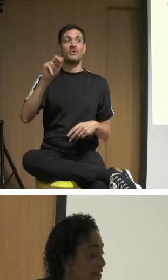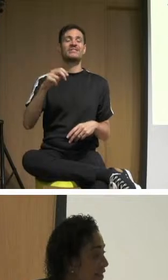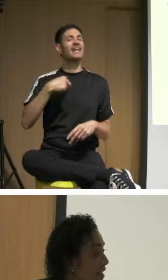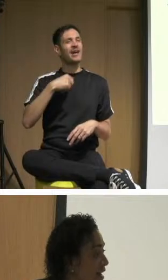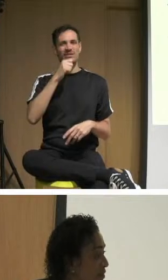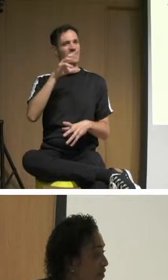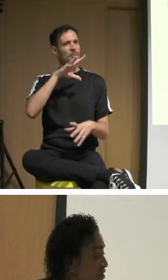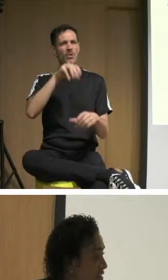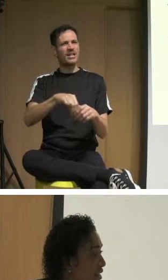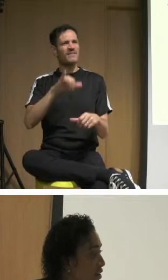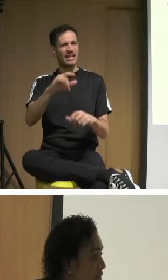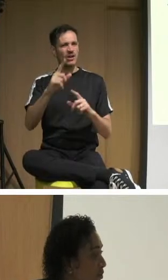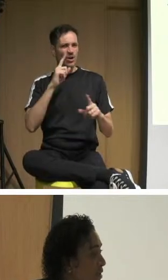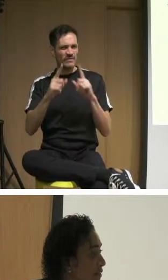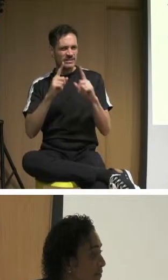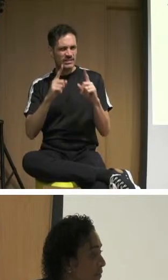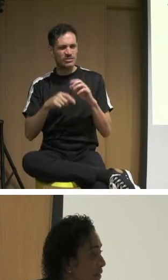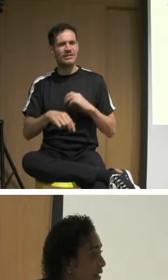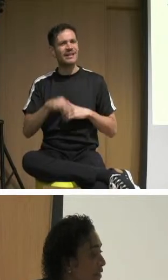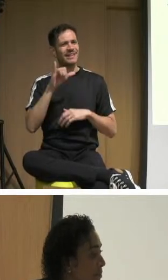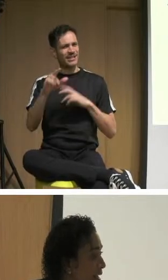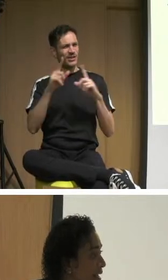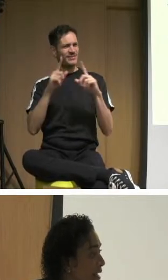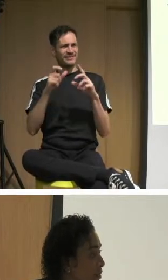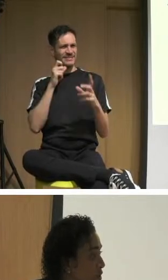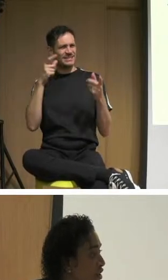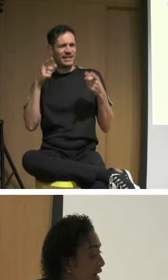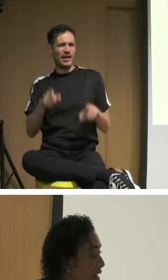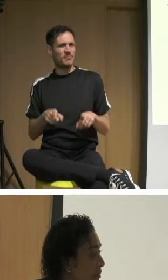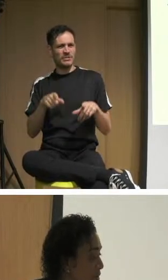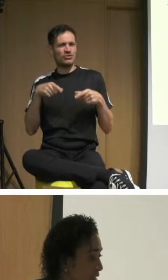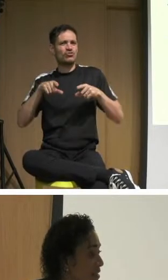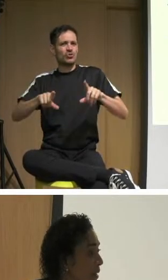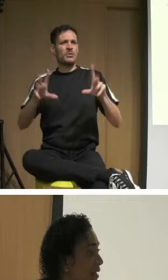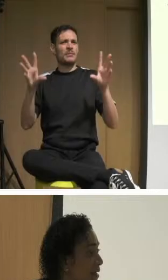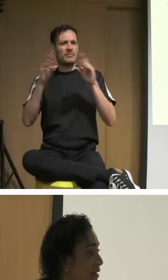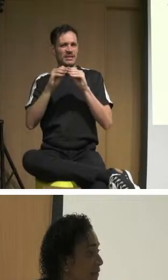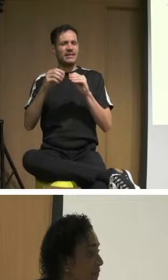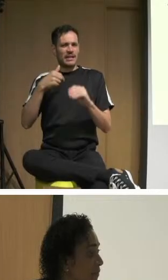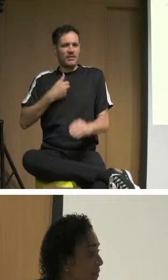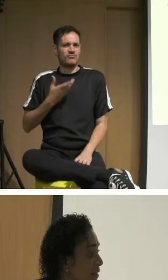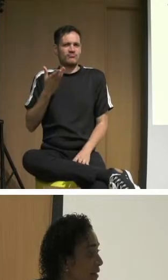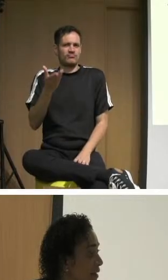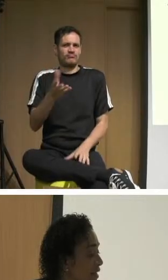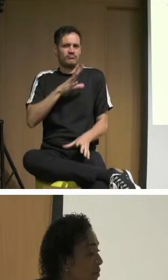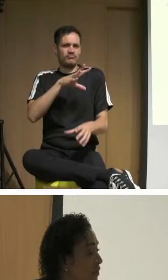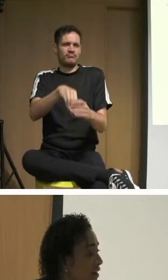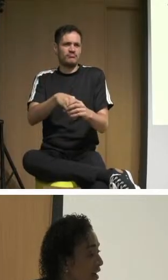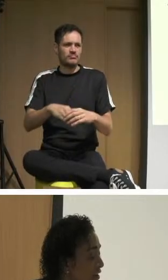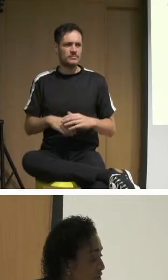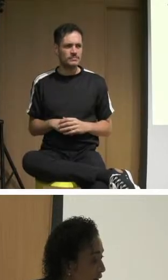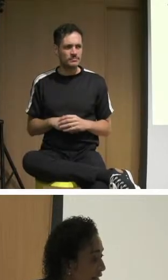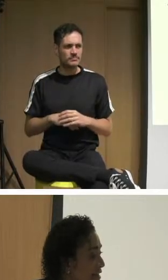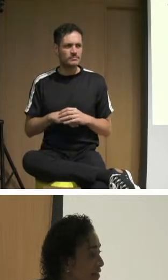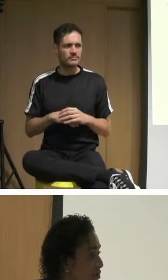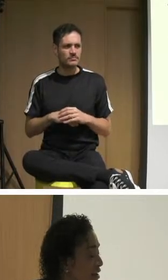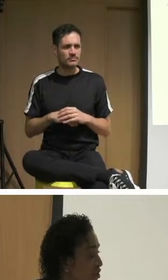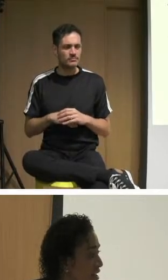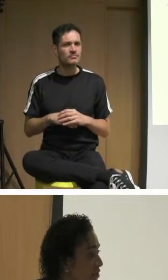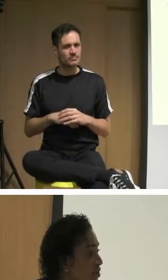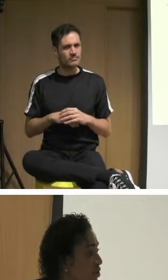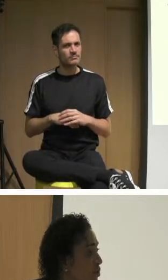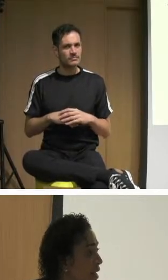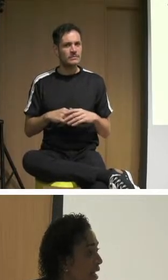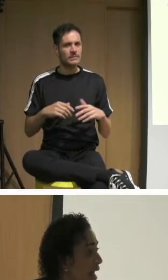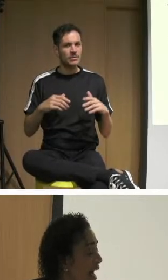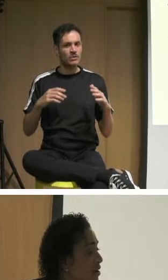That is not the conversation that occurred in the meeting in which I participated. Okay. There was a great consideration